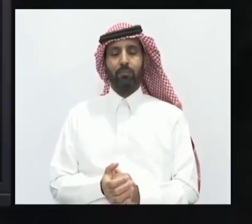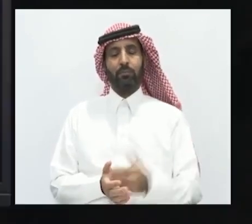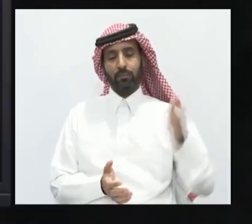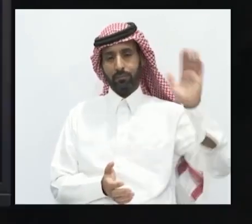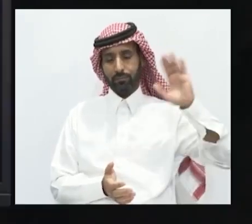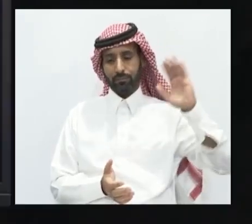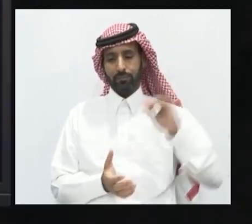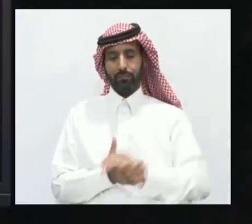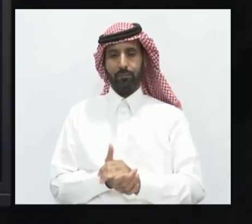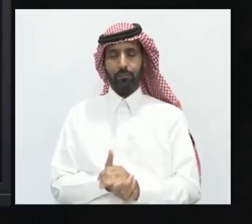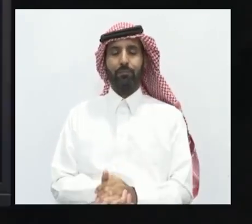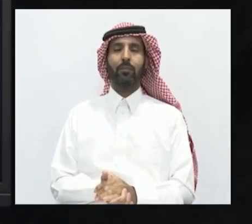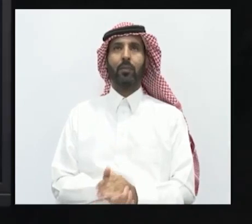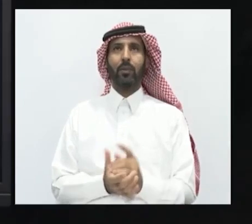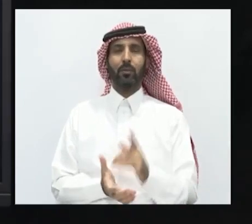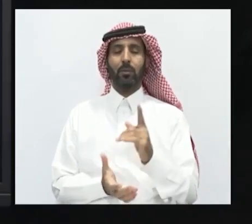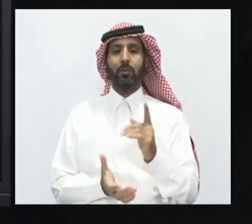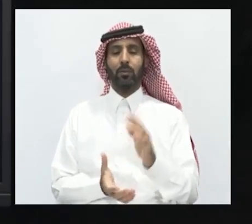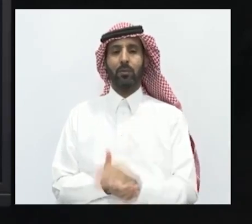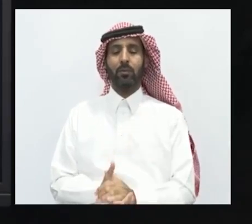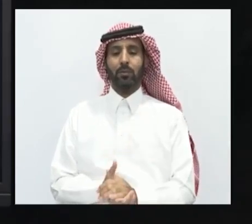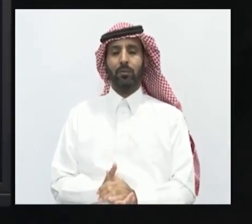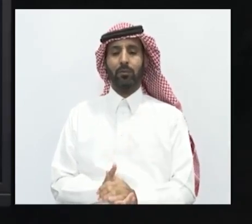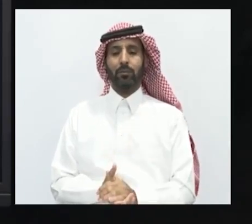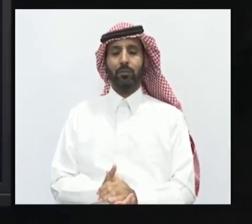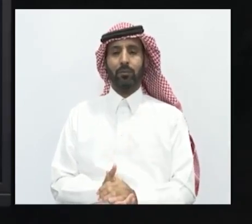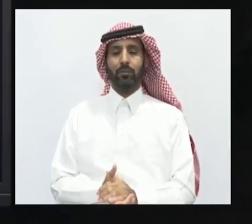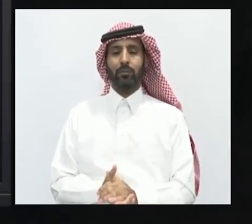you for listening. Subhanak Allahumma bihamdik. Ashhadu an la ilaha illa anta astaghfiruka wa atubu ilayk. Assalamu alaikum.